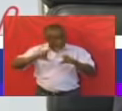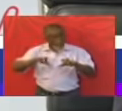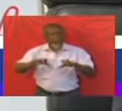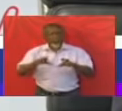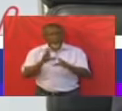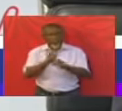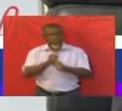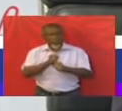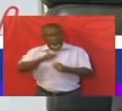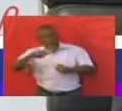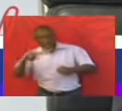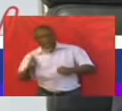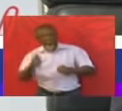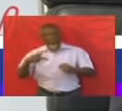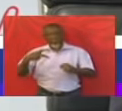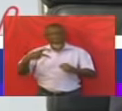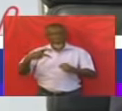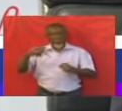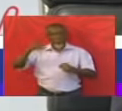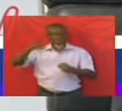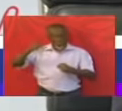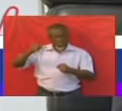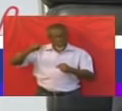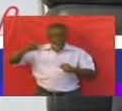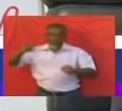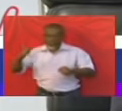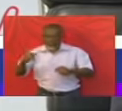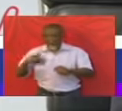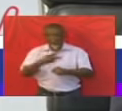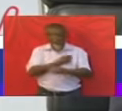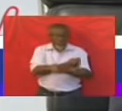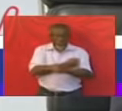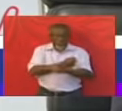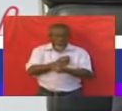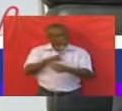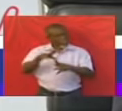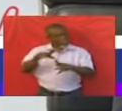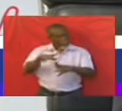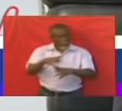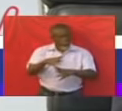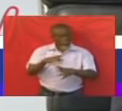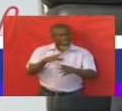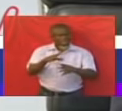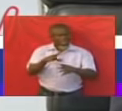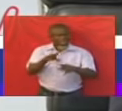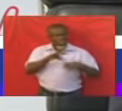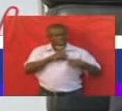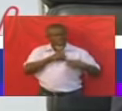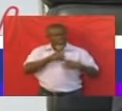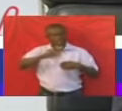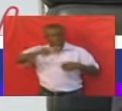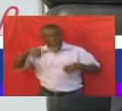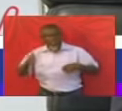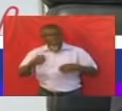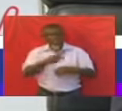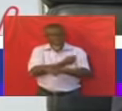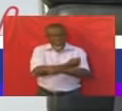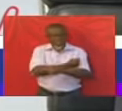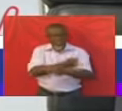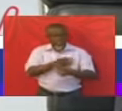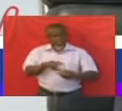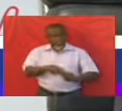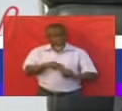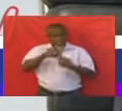Johnson vaccine also available. So please take those before you get pregnant, especially if you're in a high risk group as